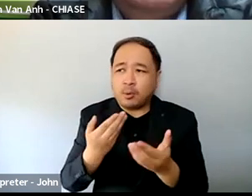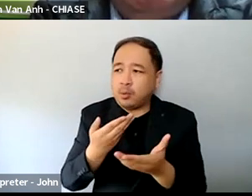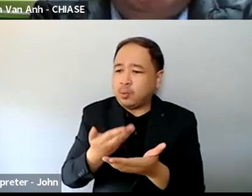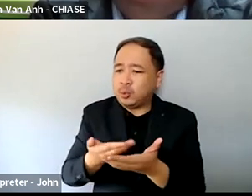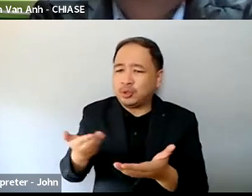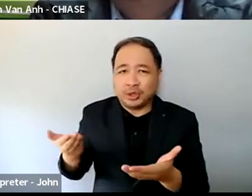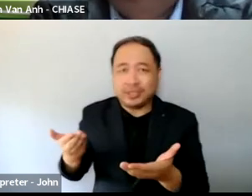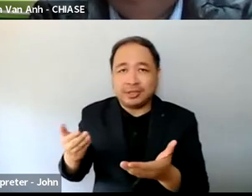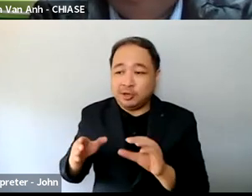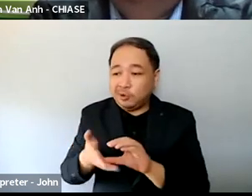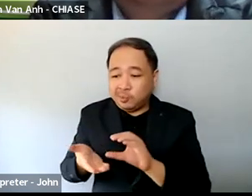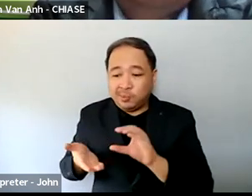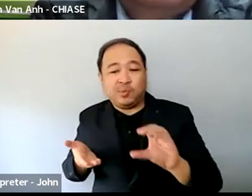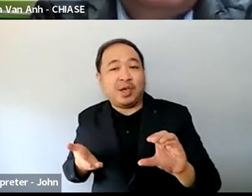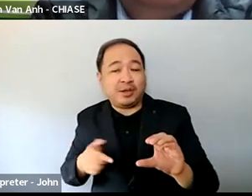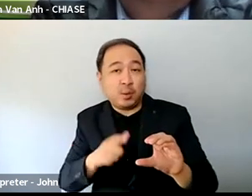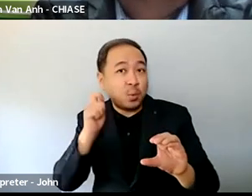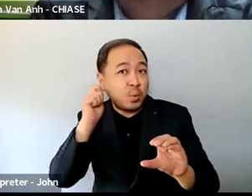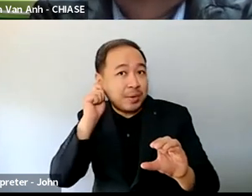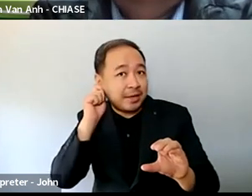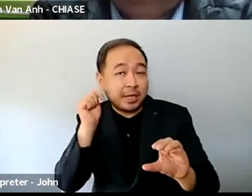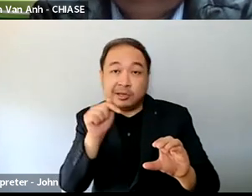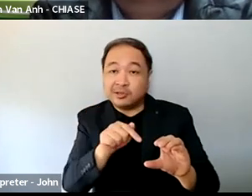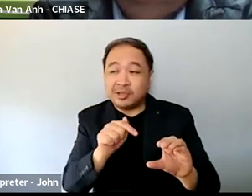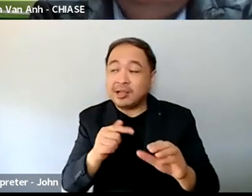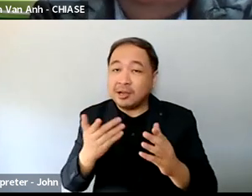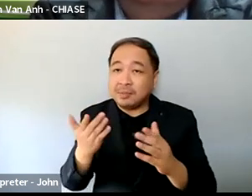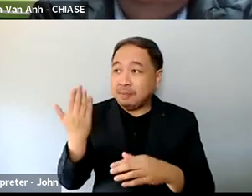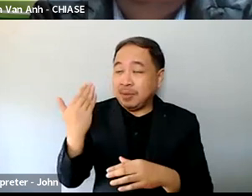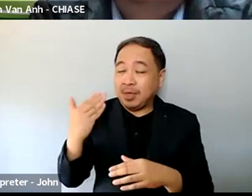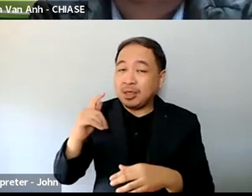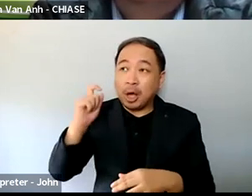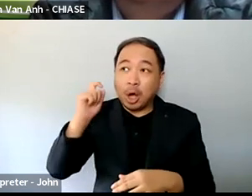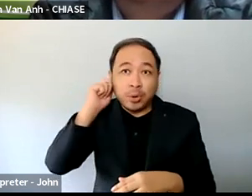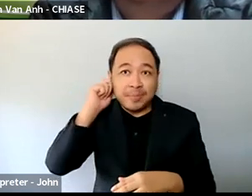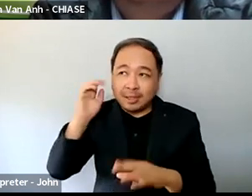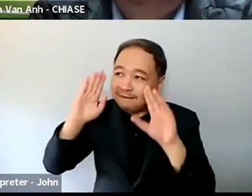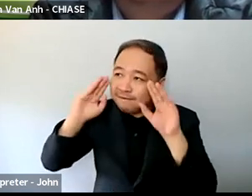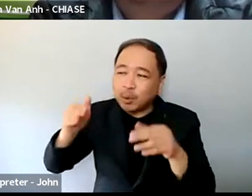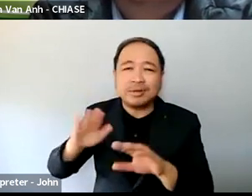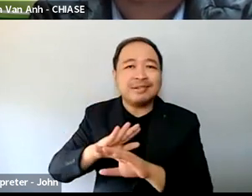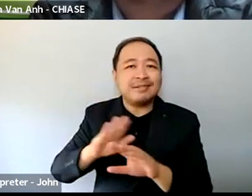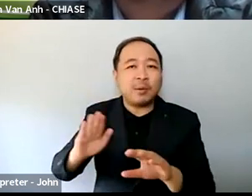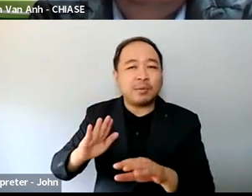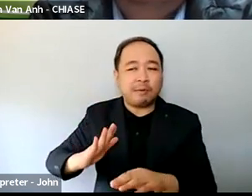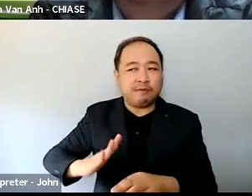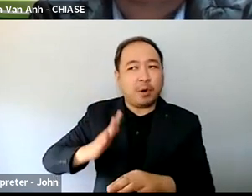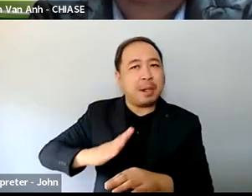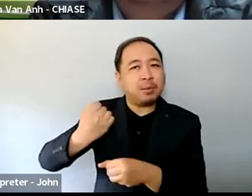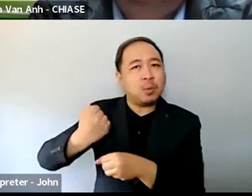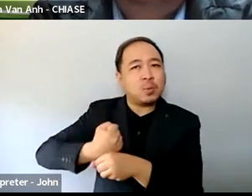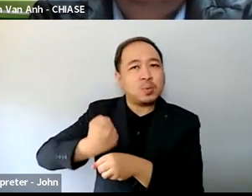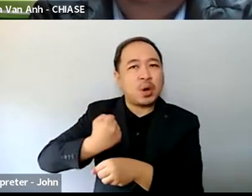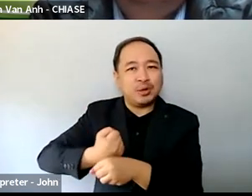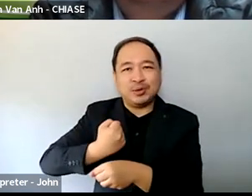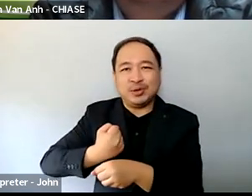we shift women from the informal or microeconomic level to the floor of managing,